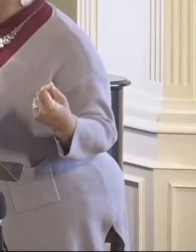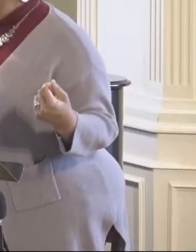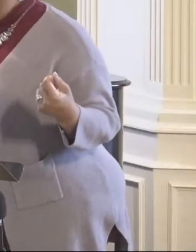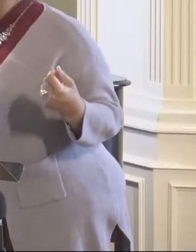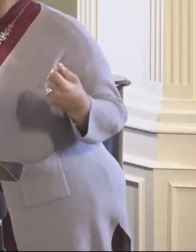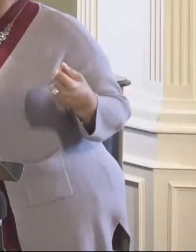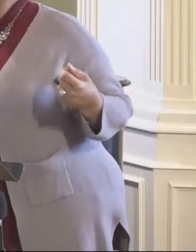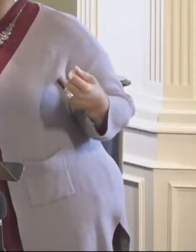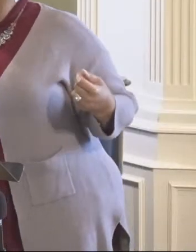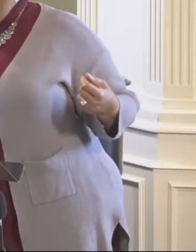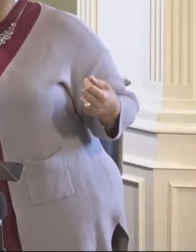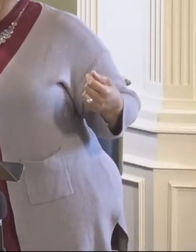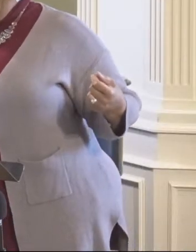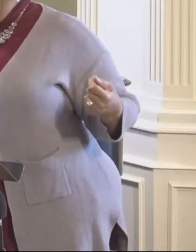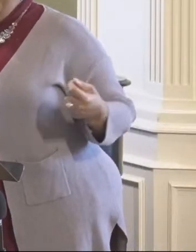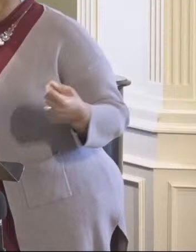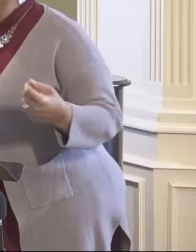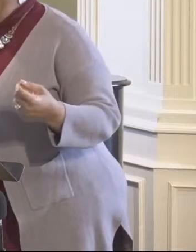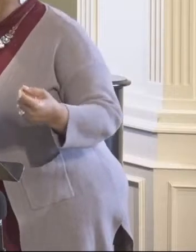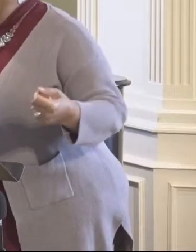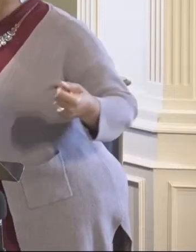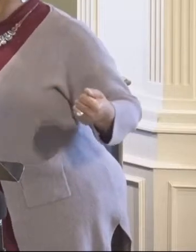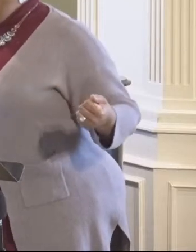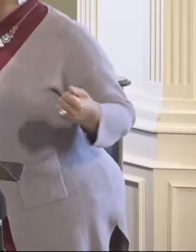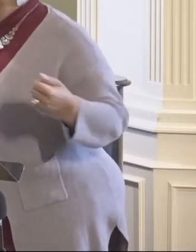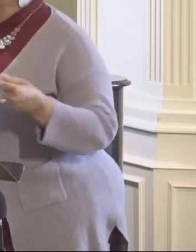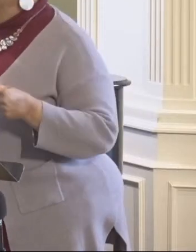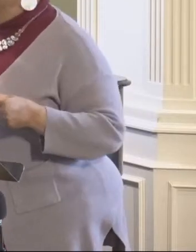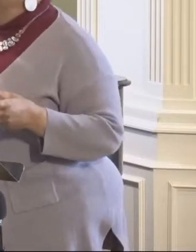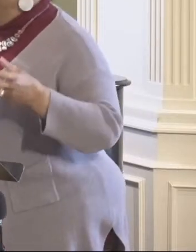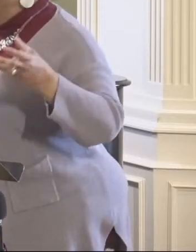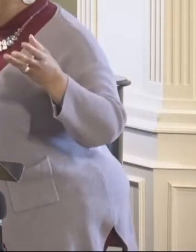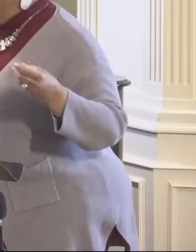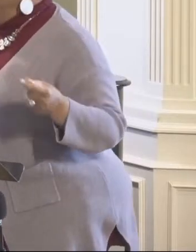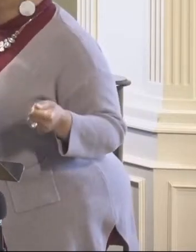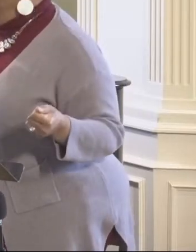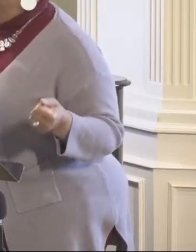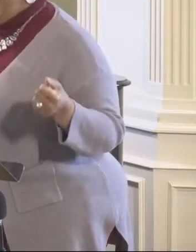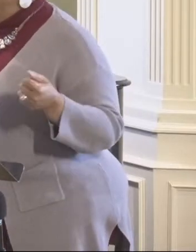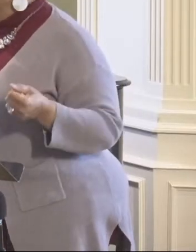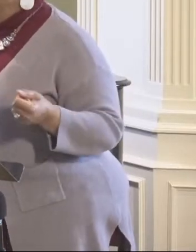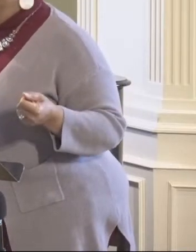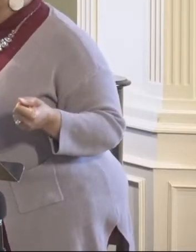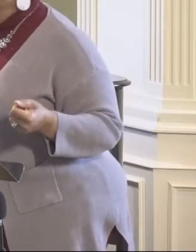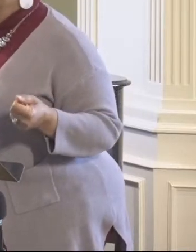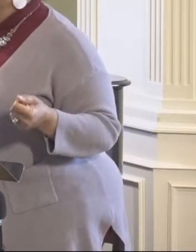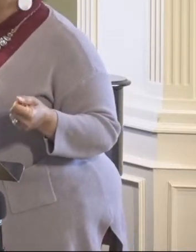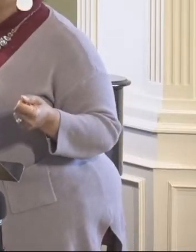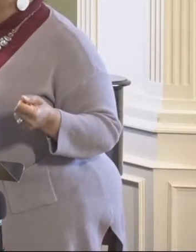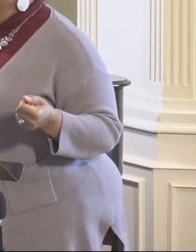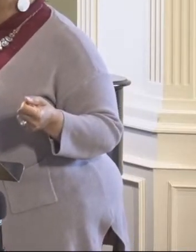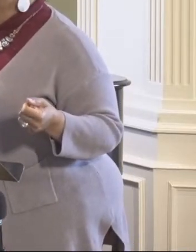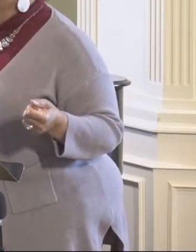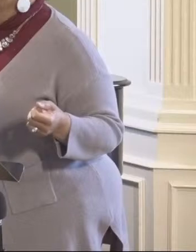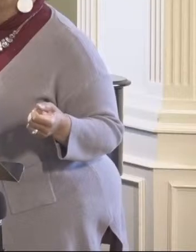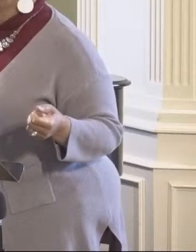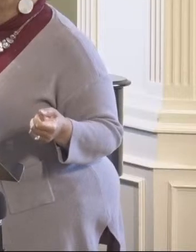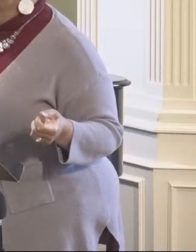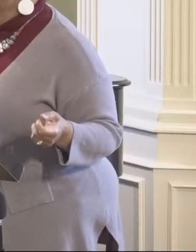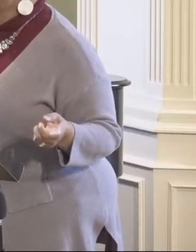it everything you got. It don't mean a thing if it ain't got that